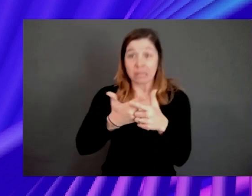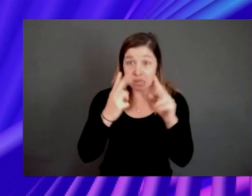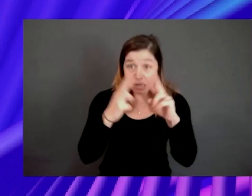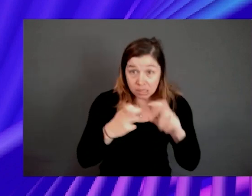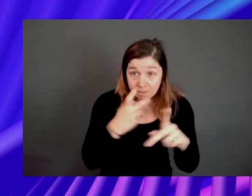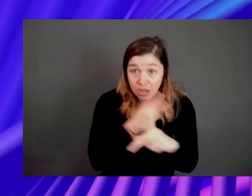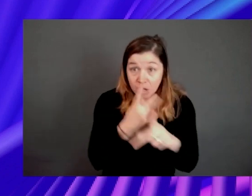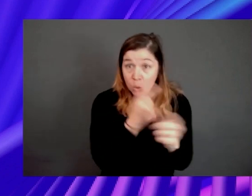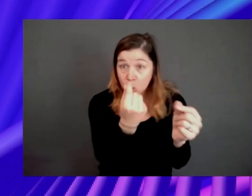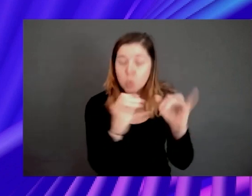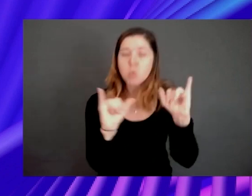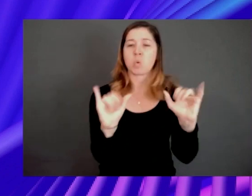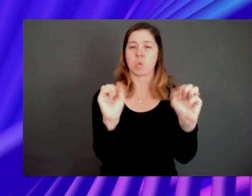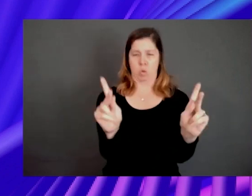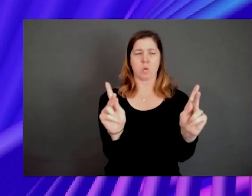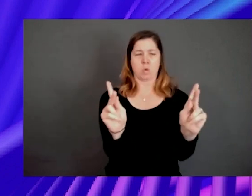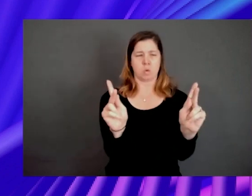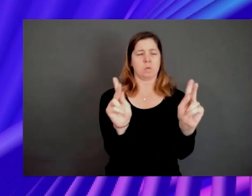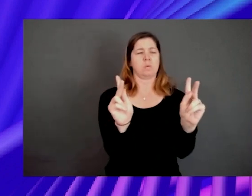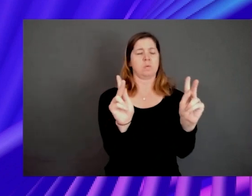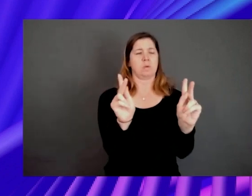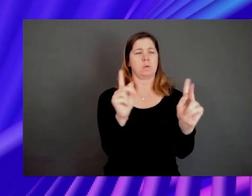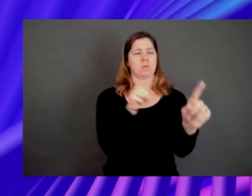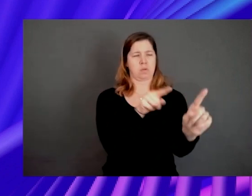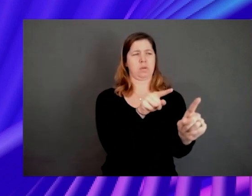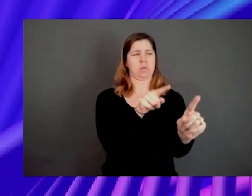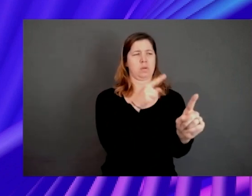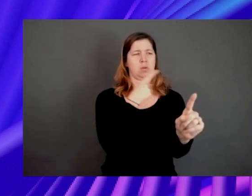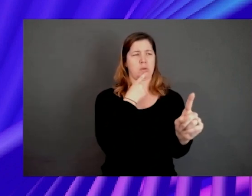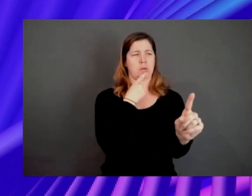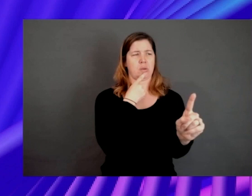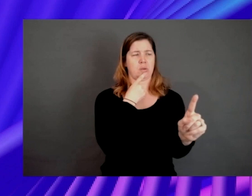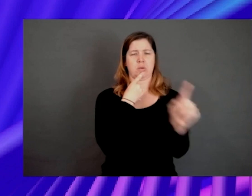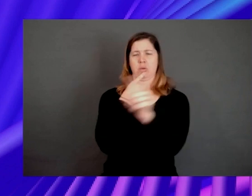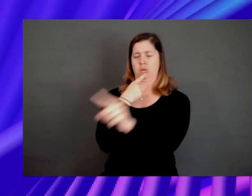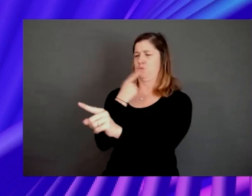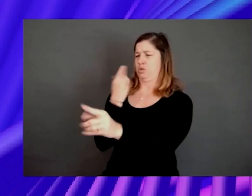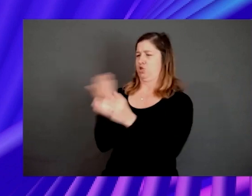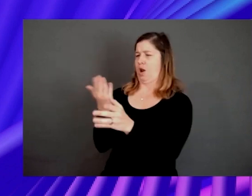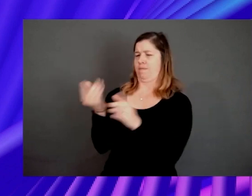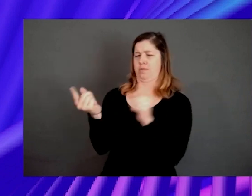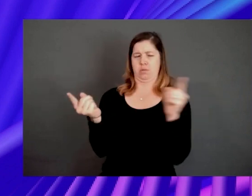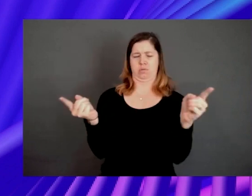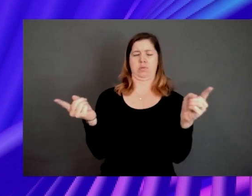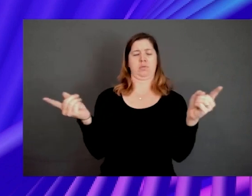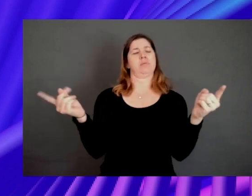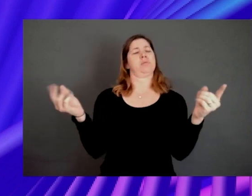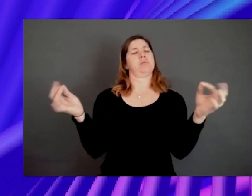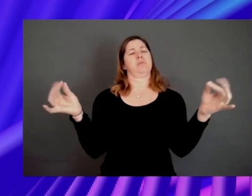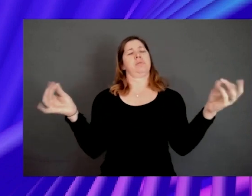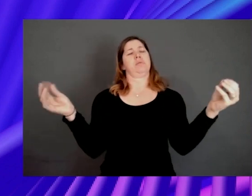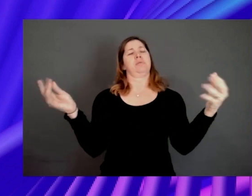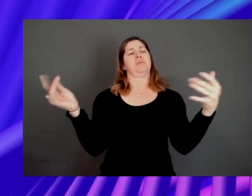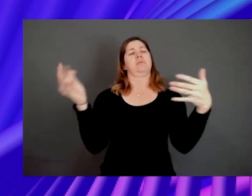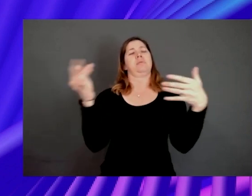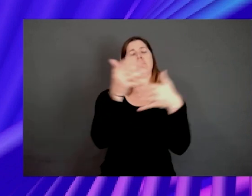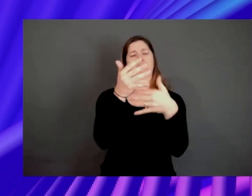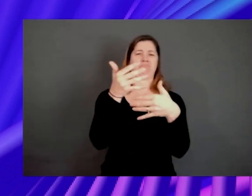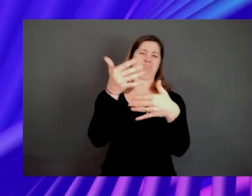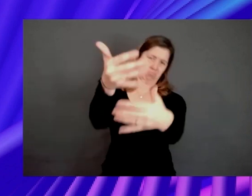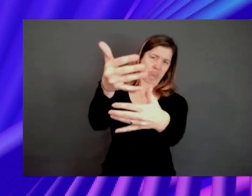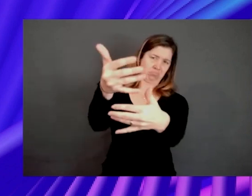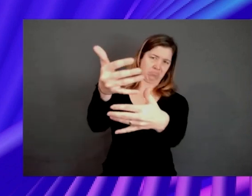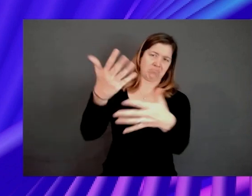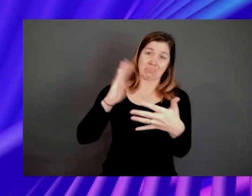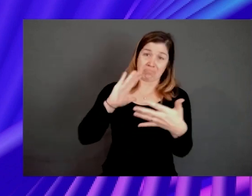based off what we determined here and what AWS services are, let's kind of give you, this is our ordered list. Like the top one's going to be our recommended.